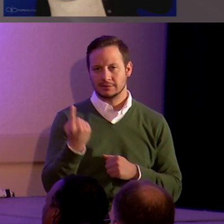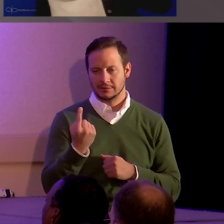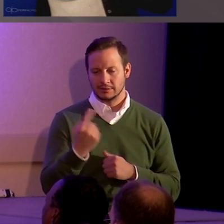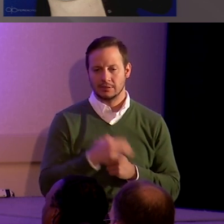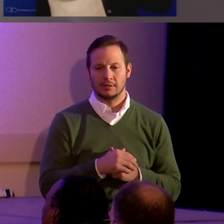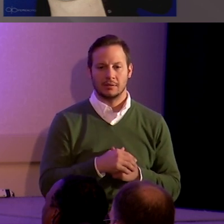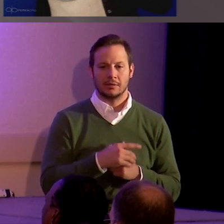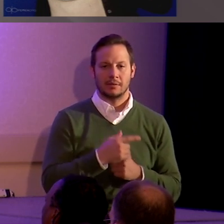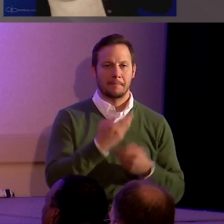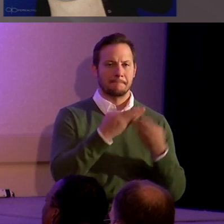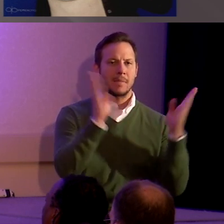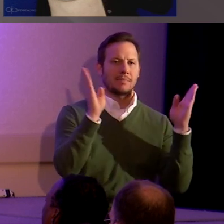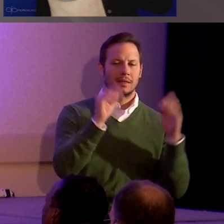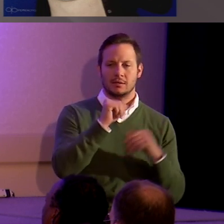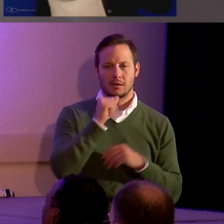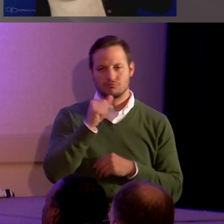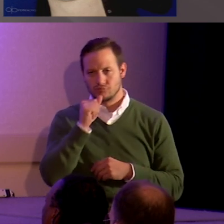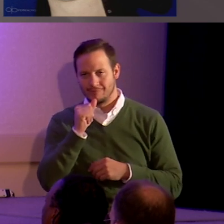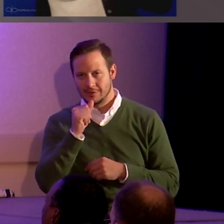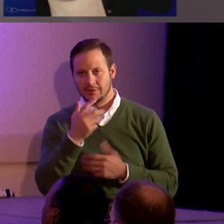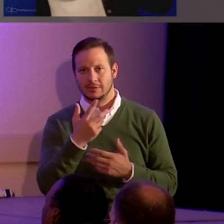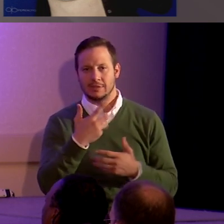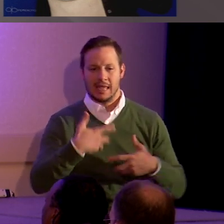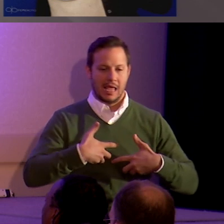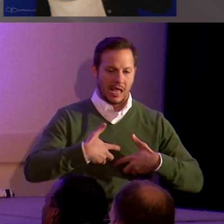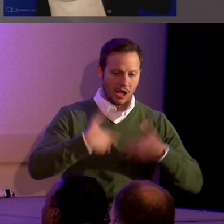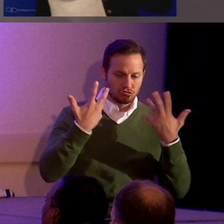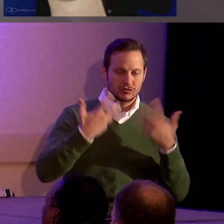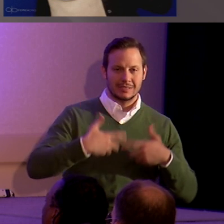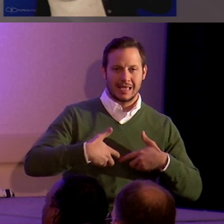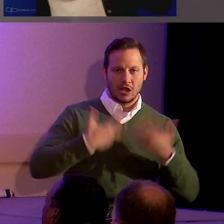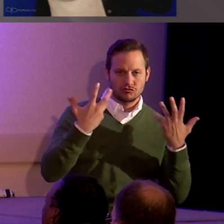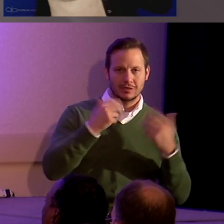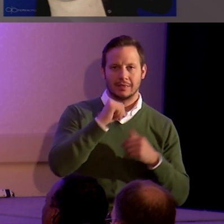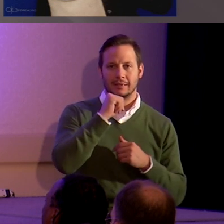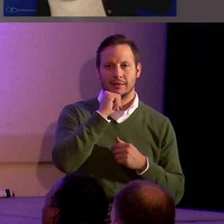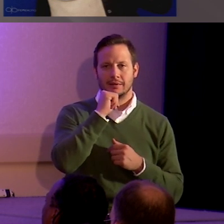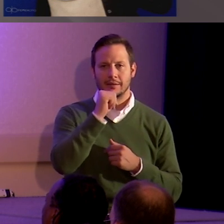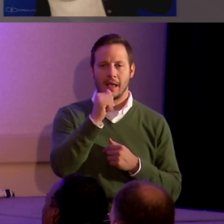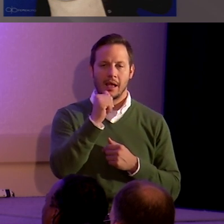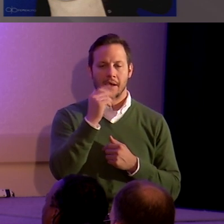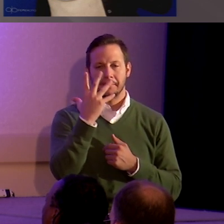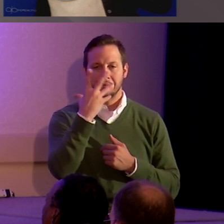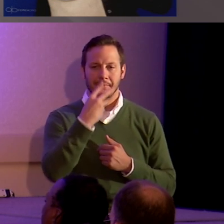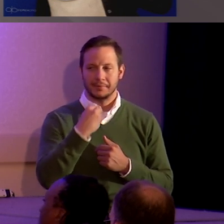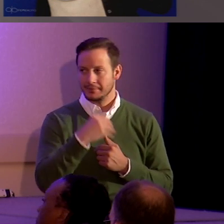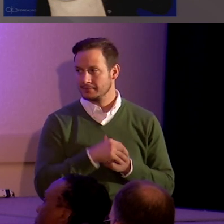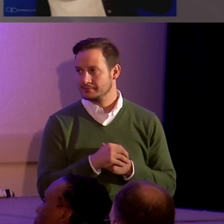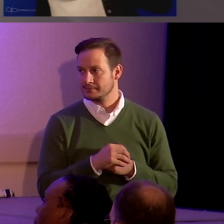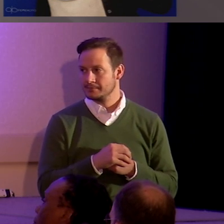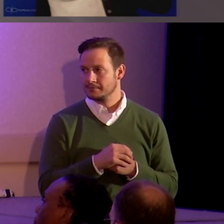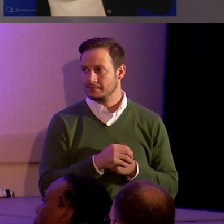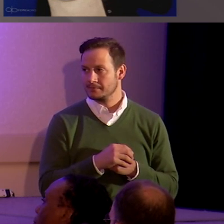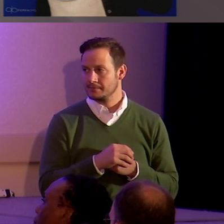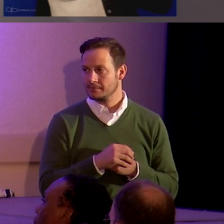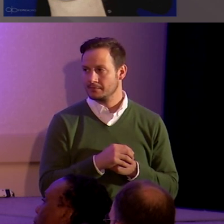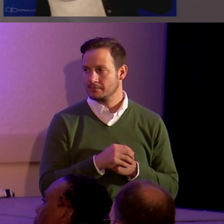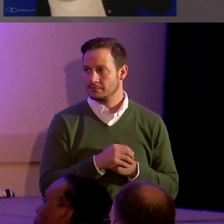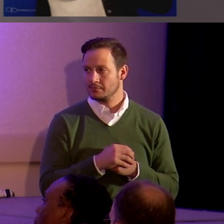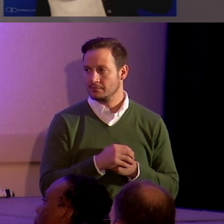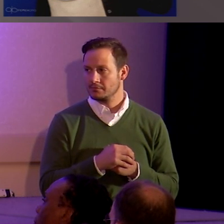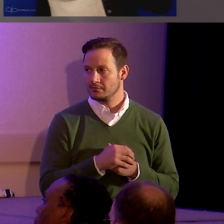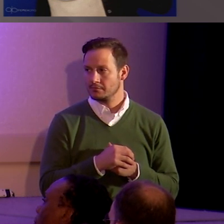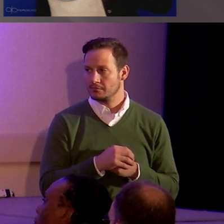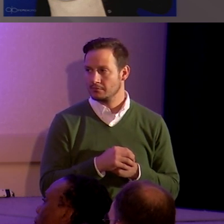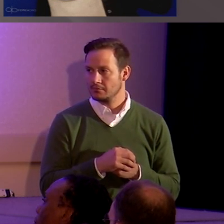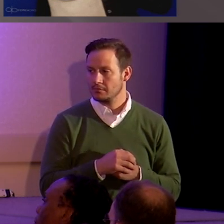not private, and usually angry, very angry, not alluring. The morality offense is